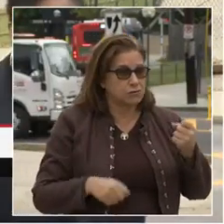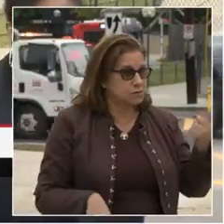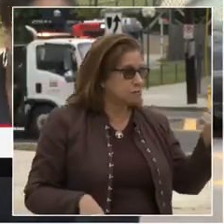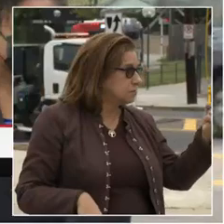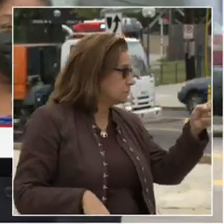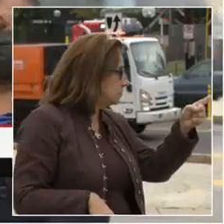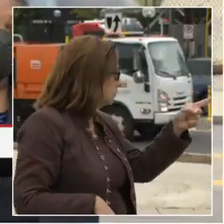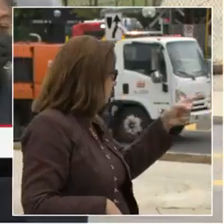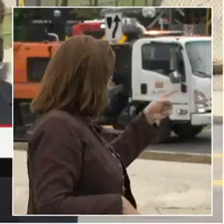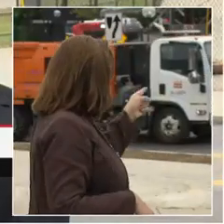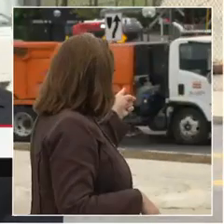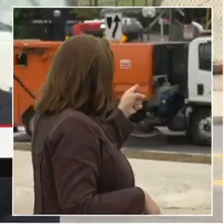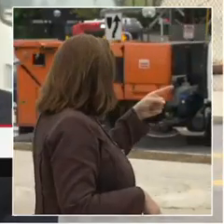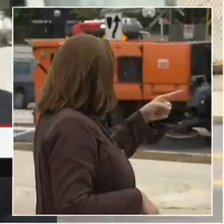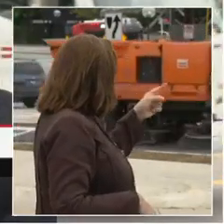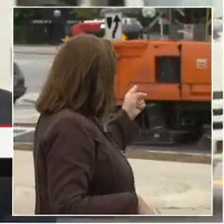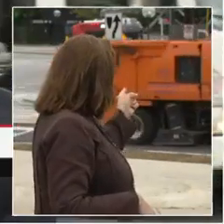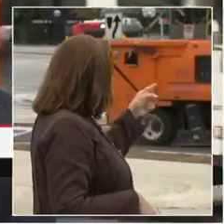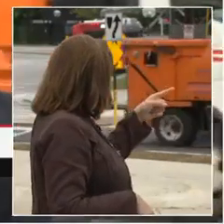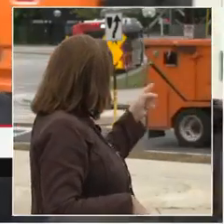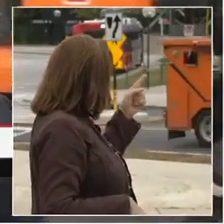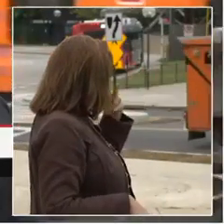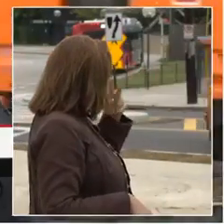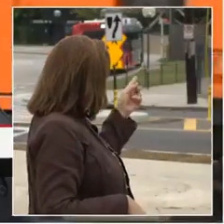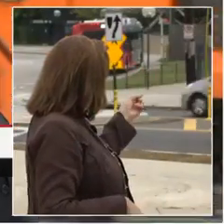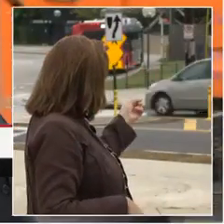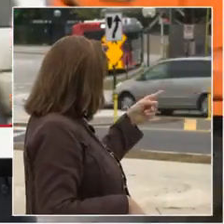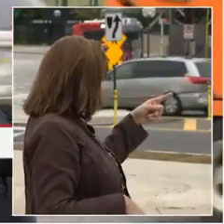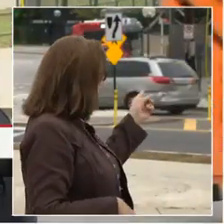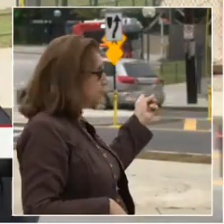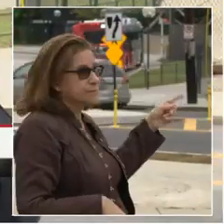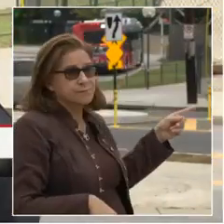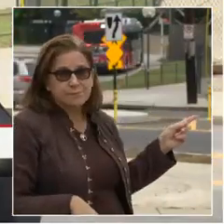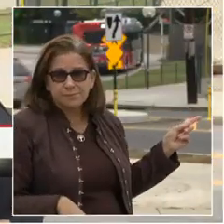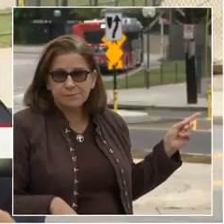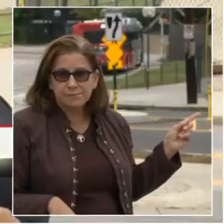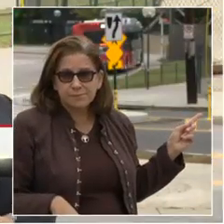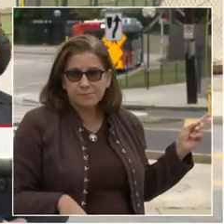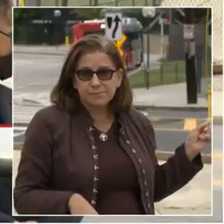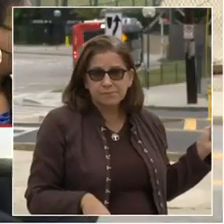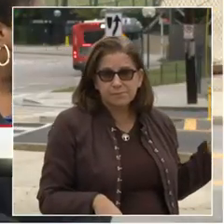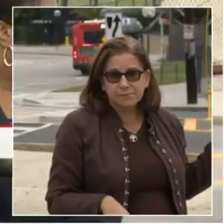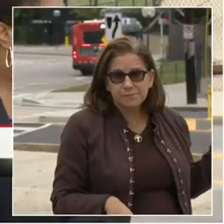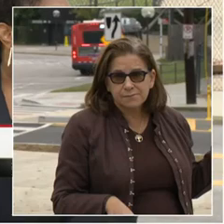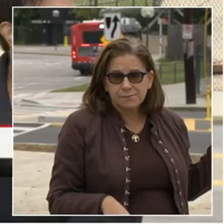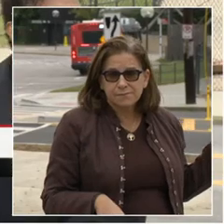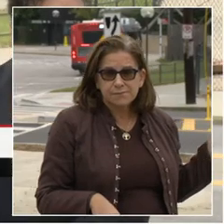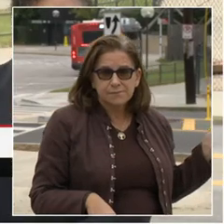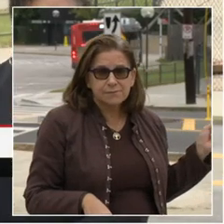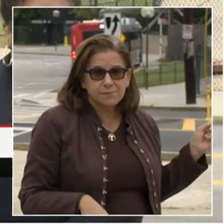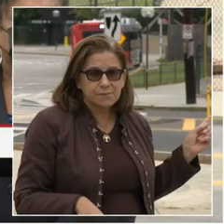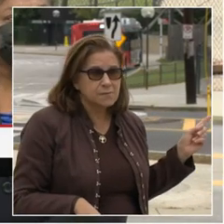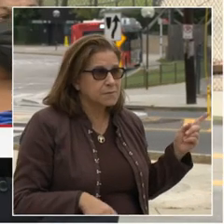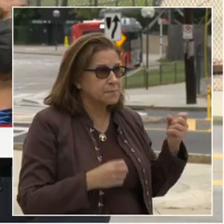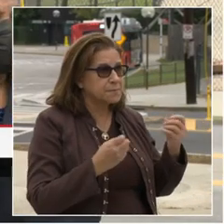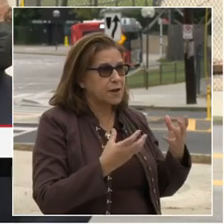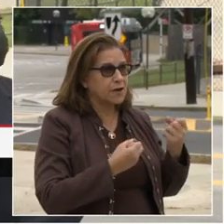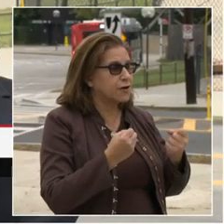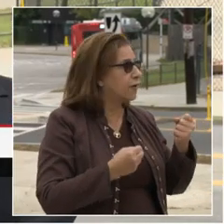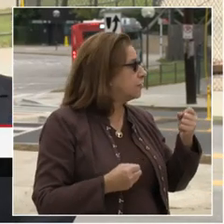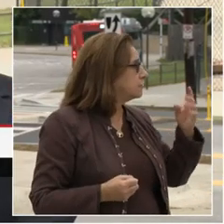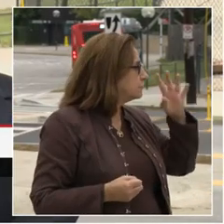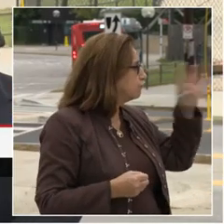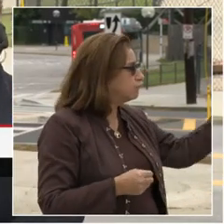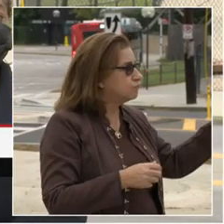spaces. Please go walk. They weave around it and smash into the car that's parked right there, and then get propelled into the front yard. And that's